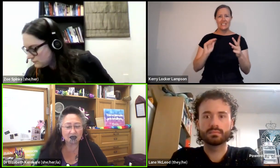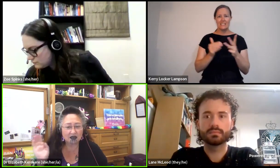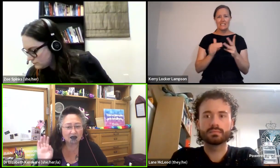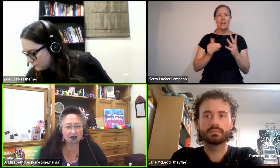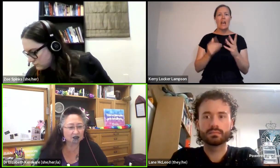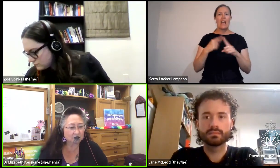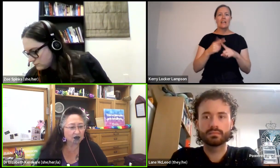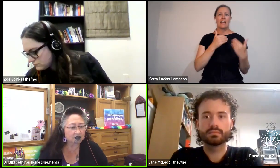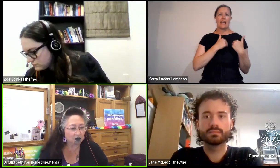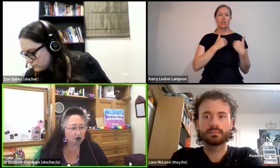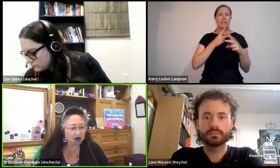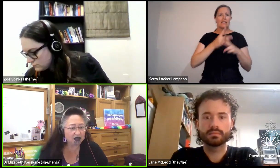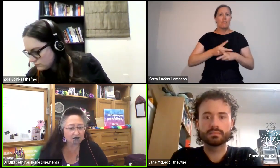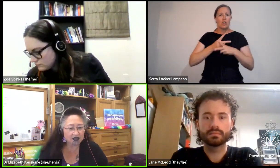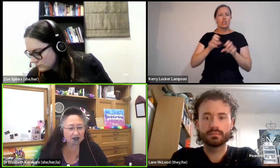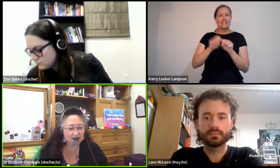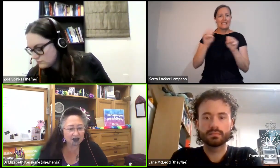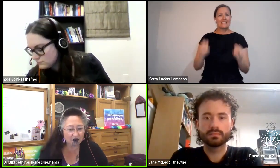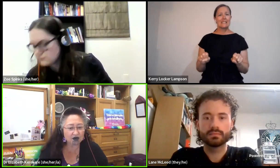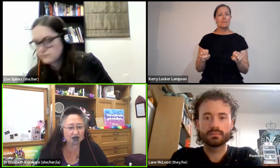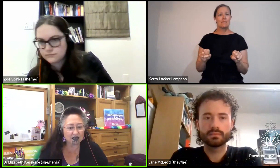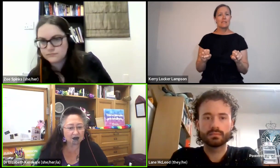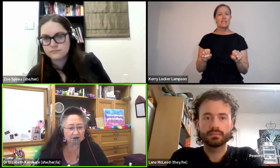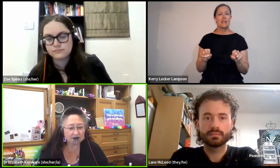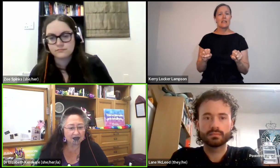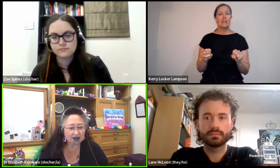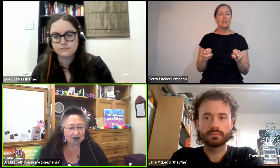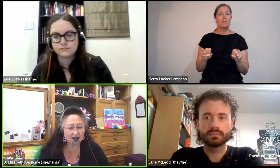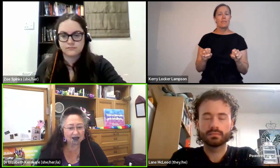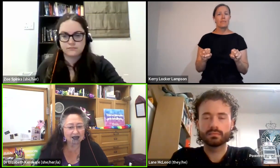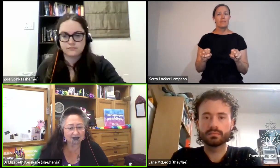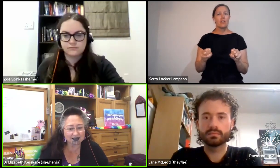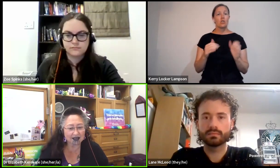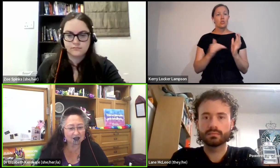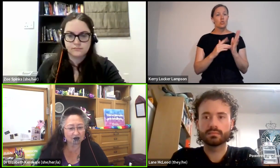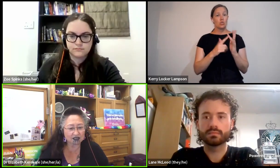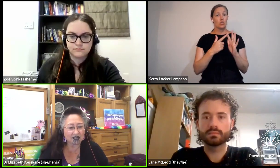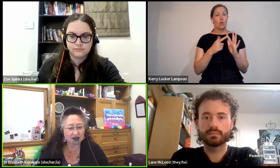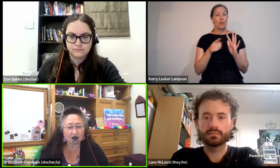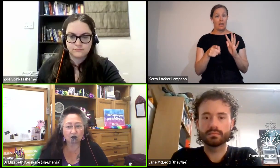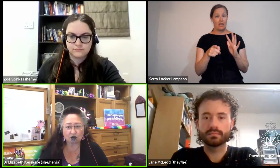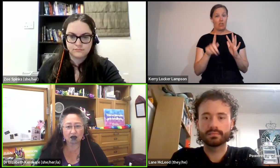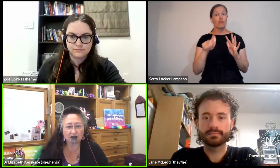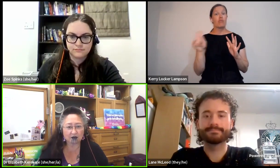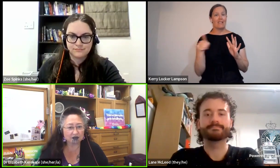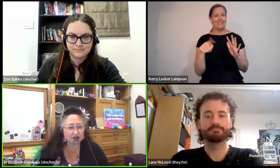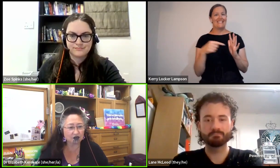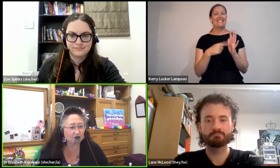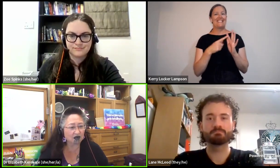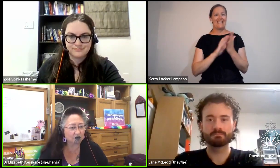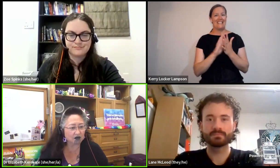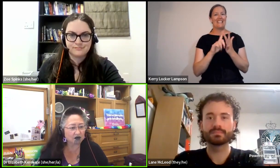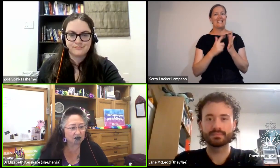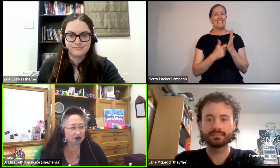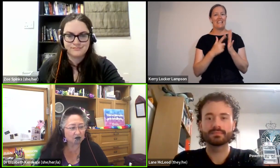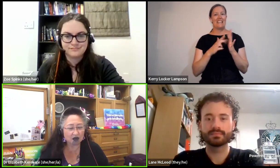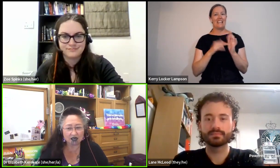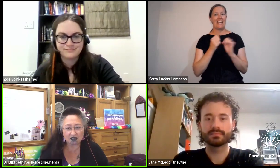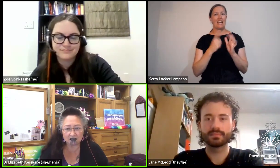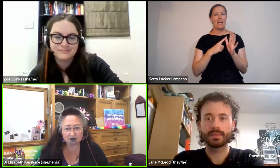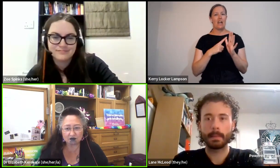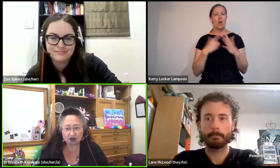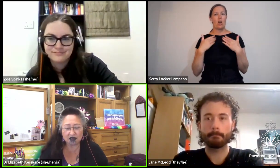systems. Zoe spoke about the fact that currently, yes, thank you, Te Herenga Hauora, that was a new Māori word,